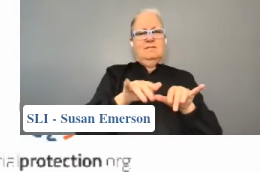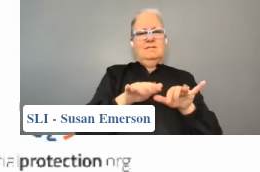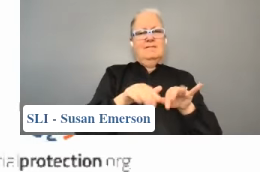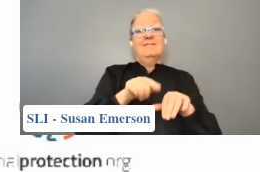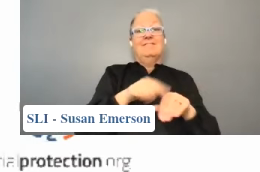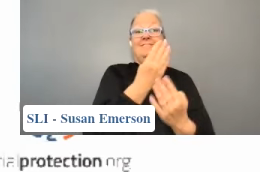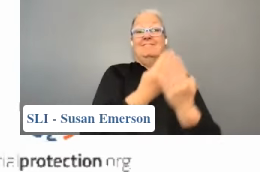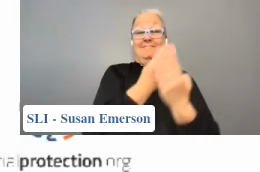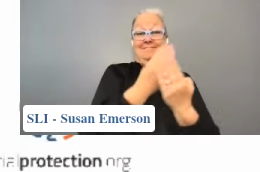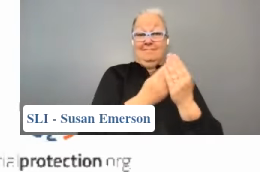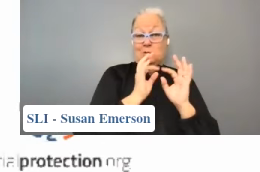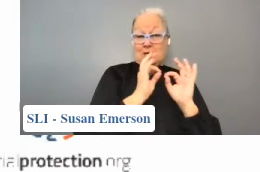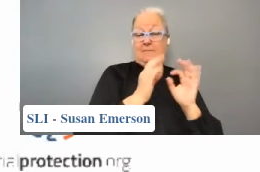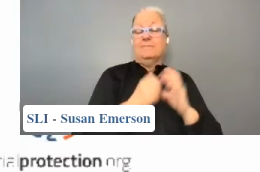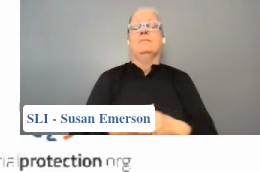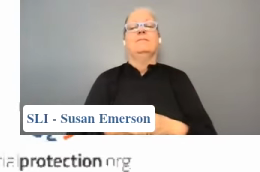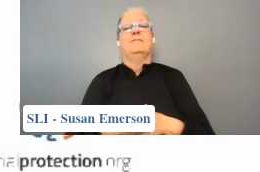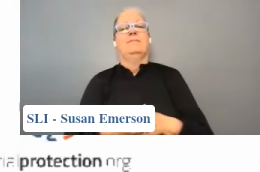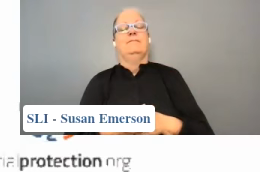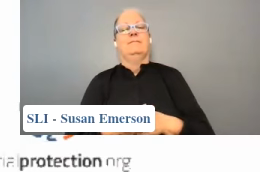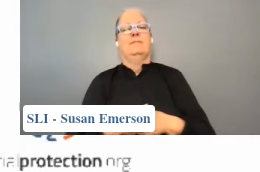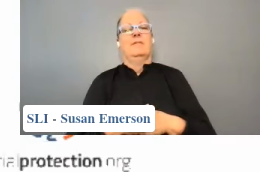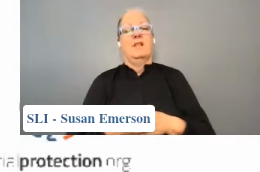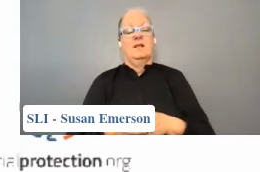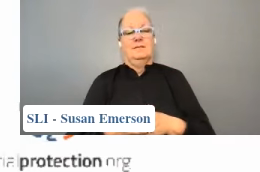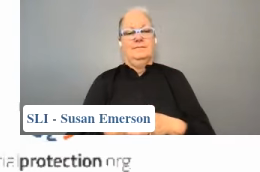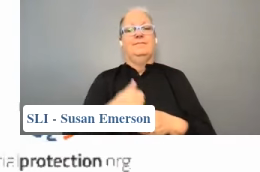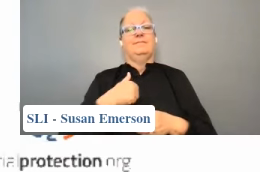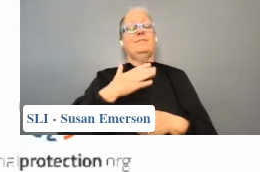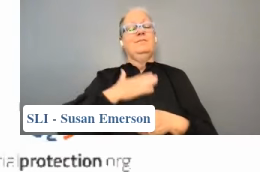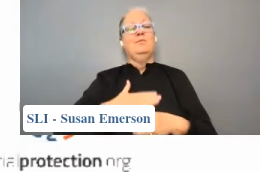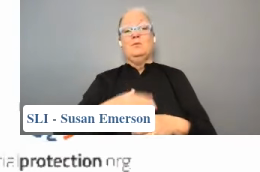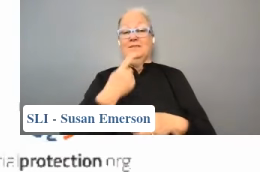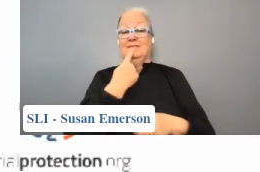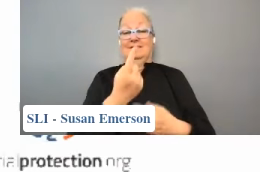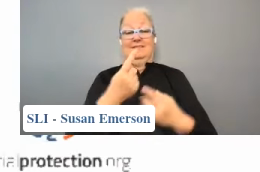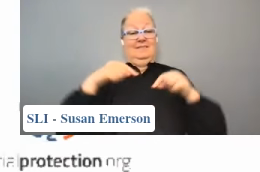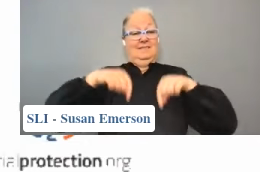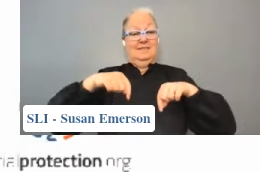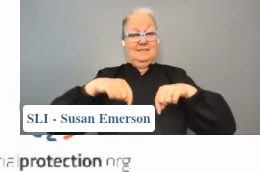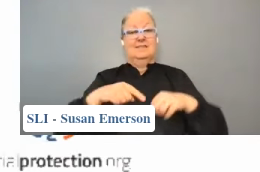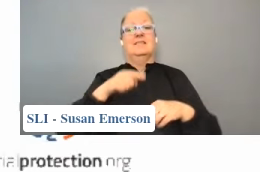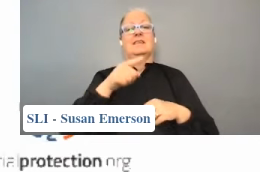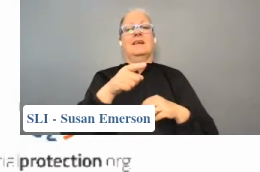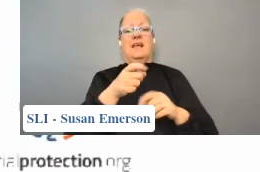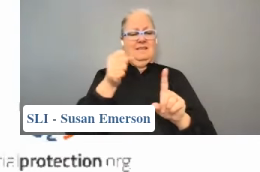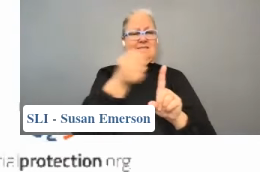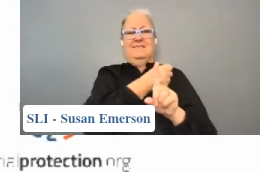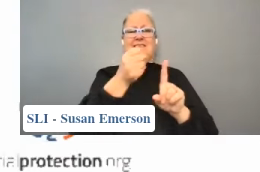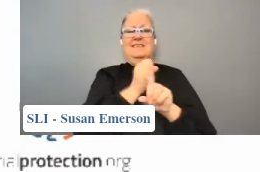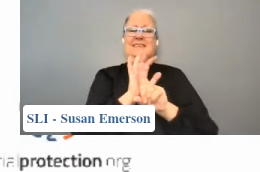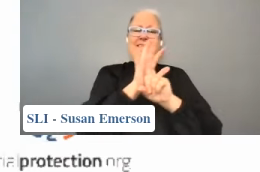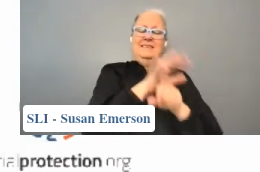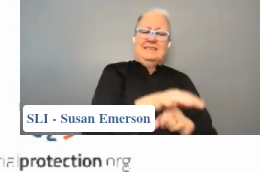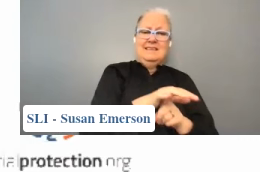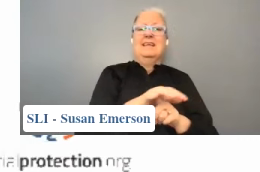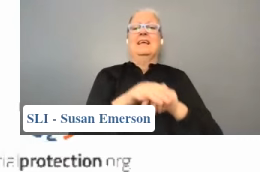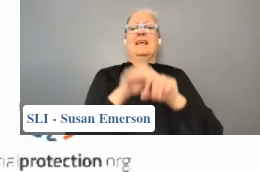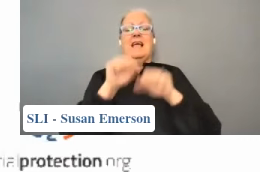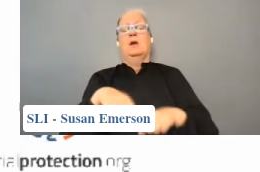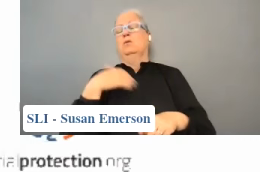I want to take a moment to recognise that violence affects many people directly, and some may find